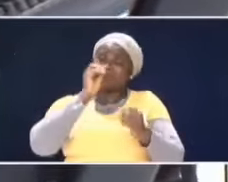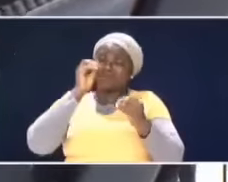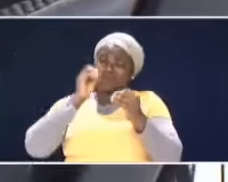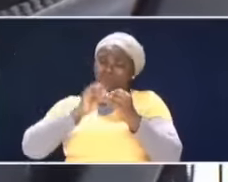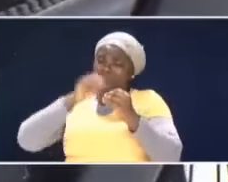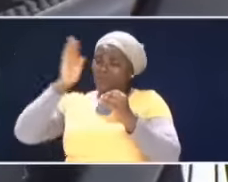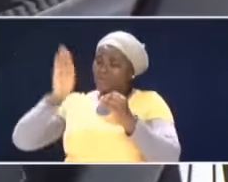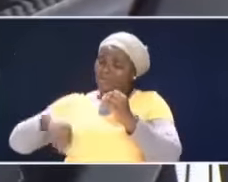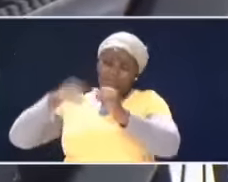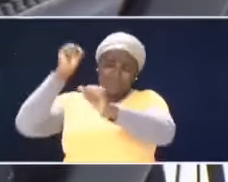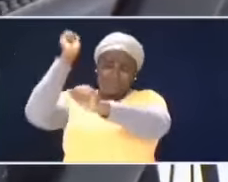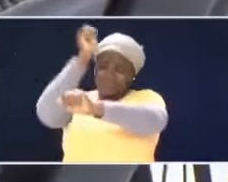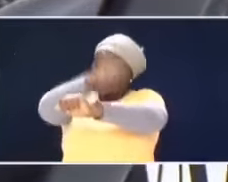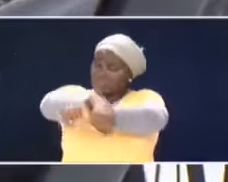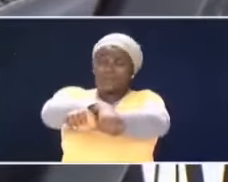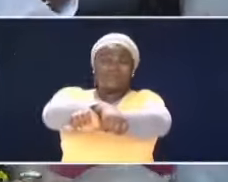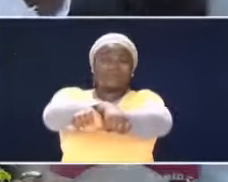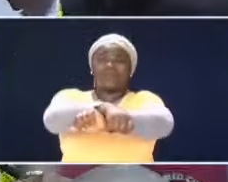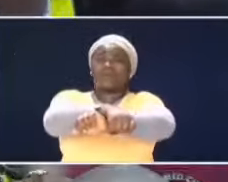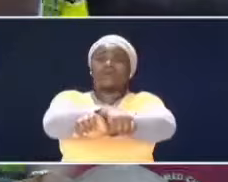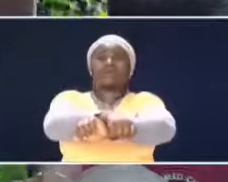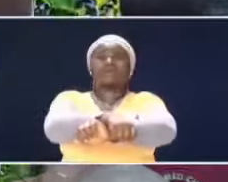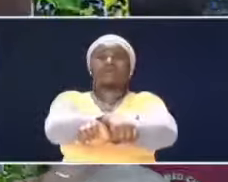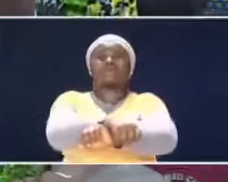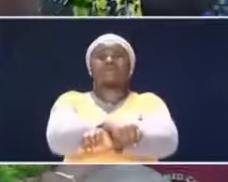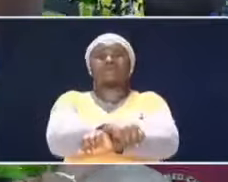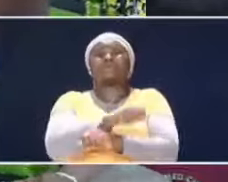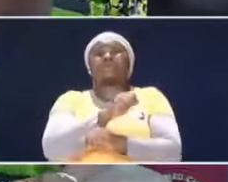How are you a secular?